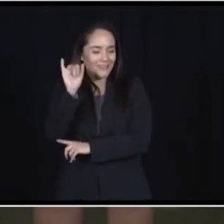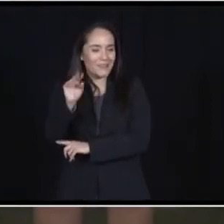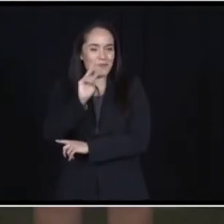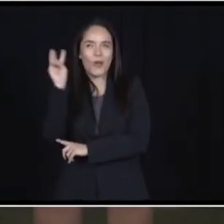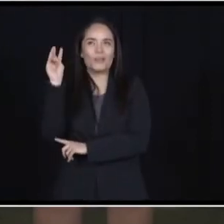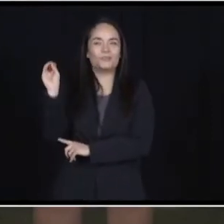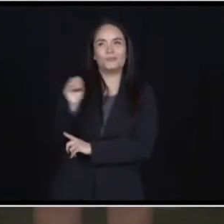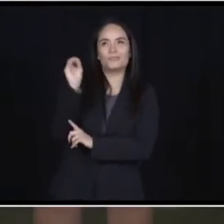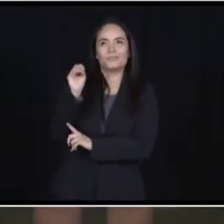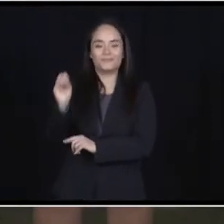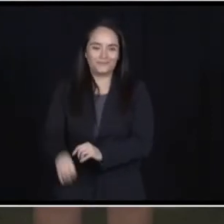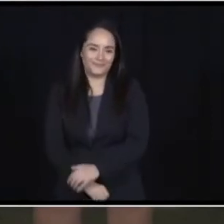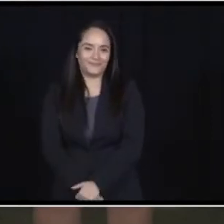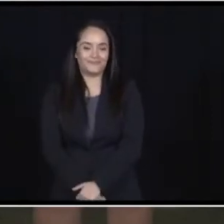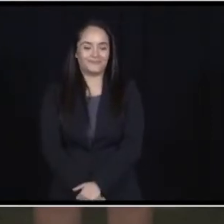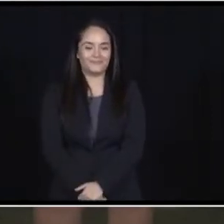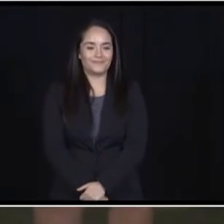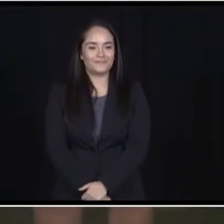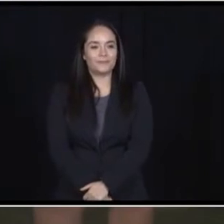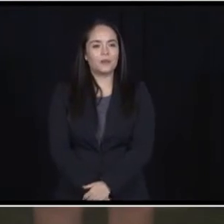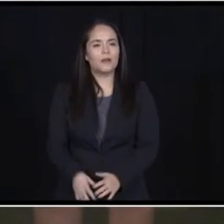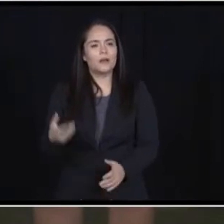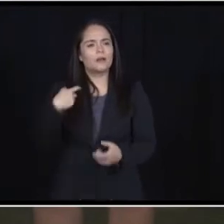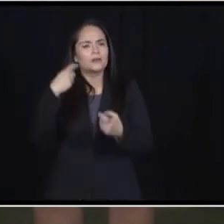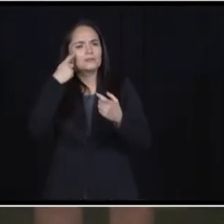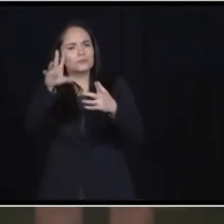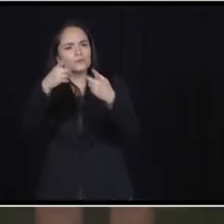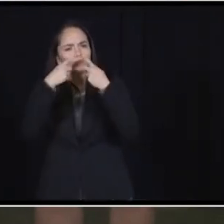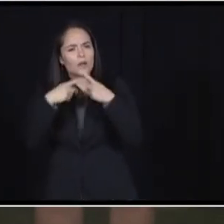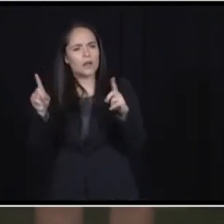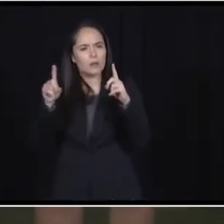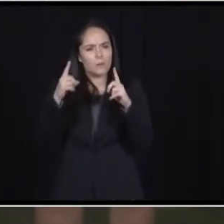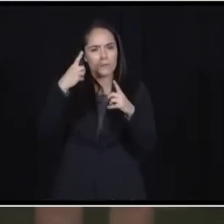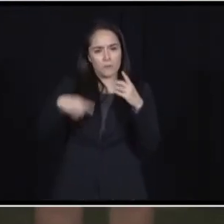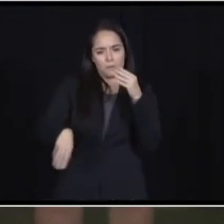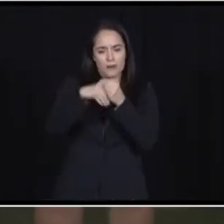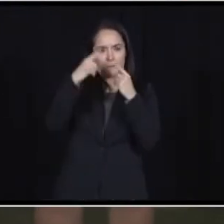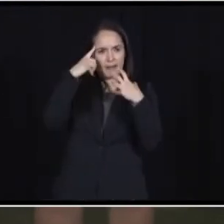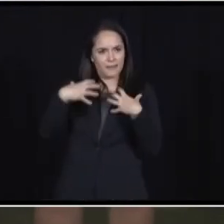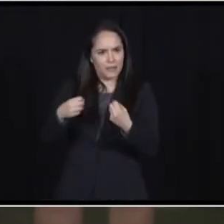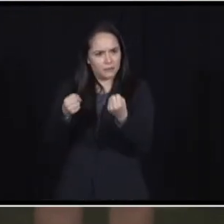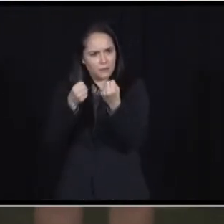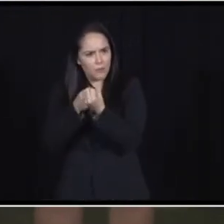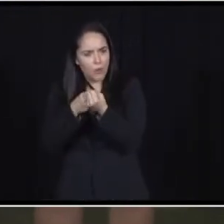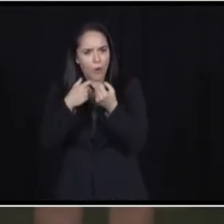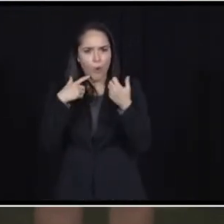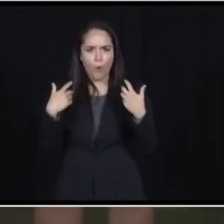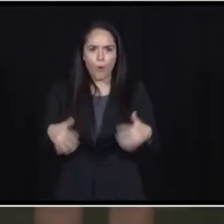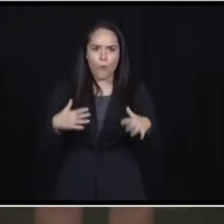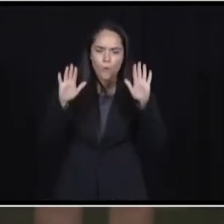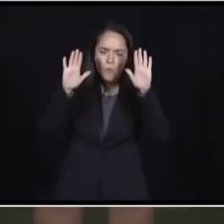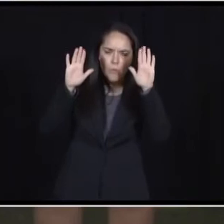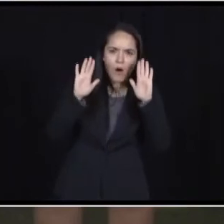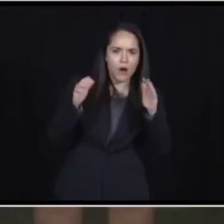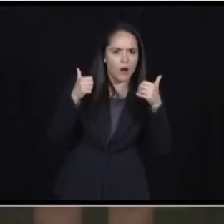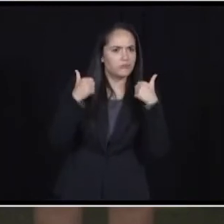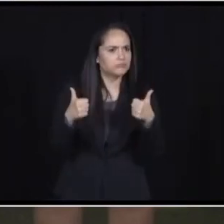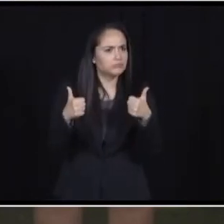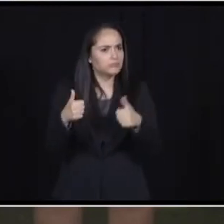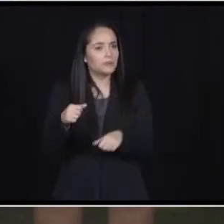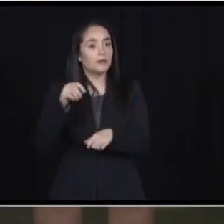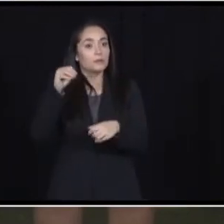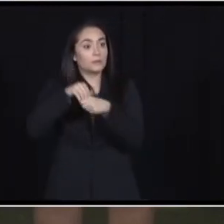today on additional mental health support, this is a good start. What we see here in Thunder Bay in particular is we have a lot